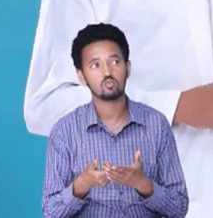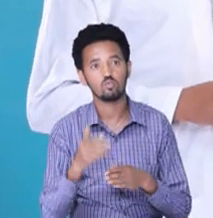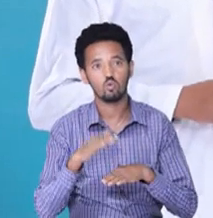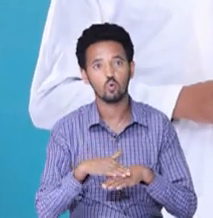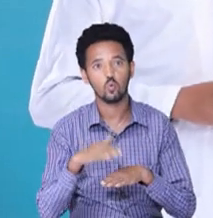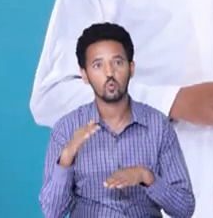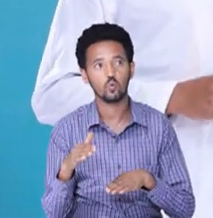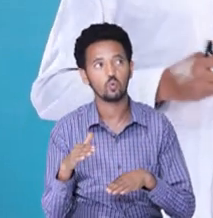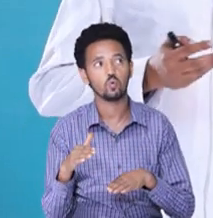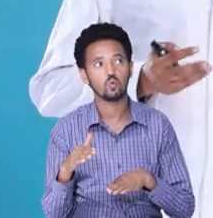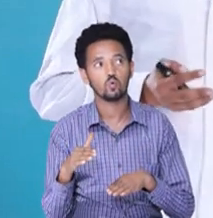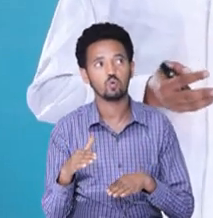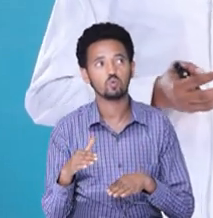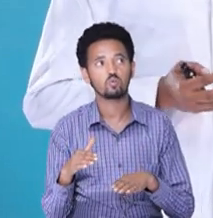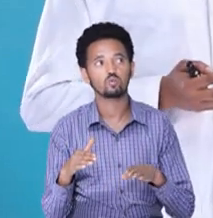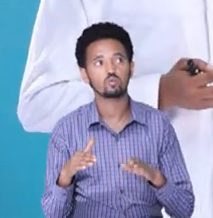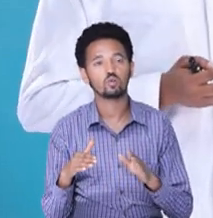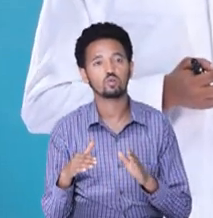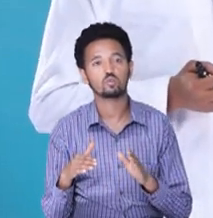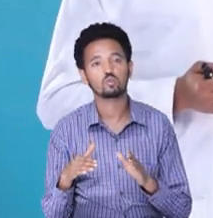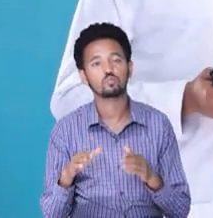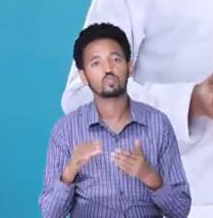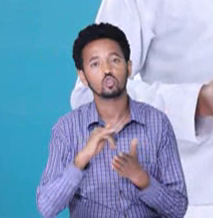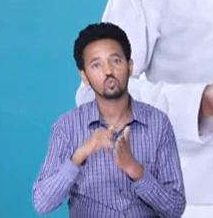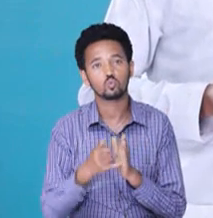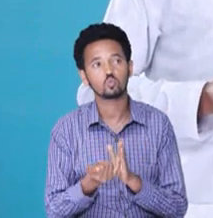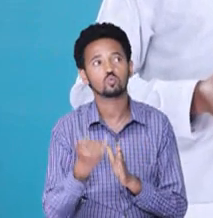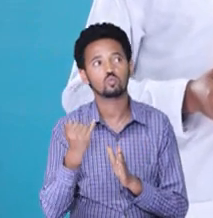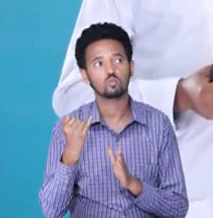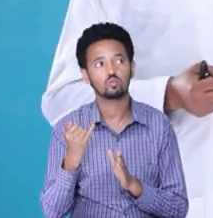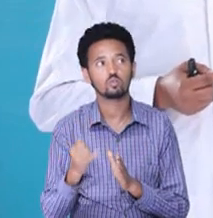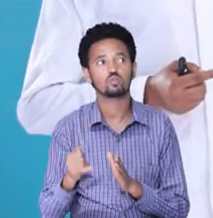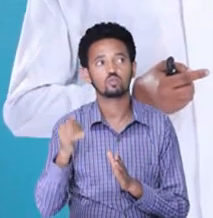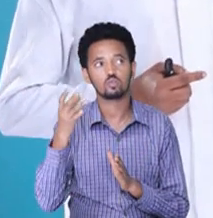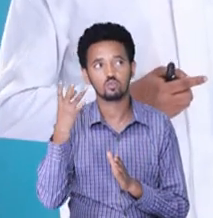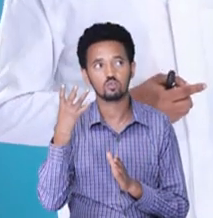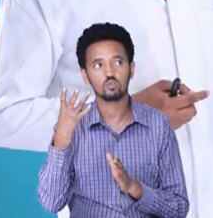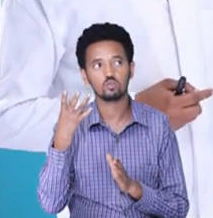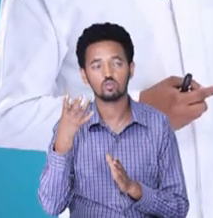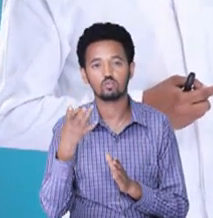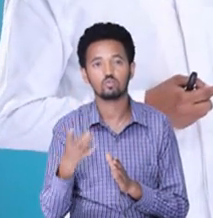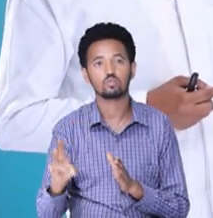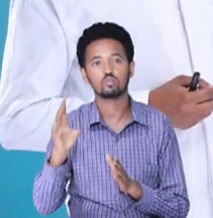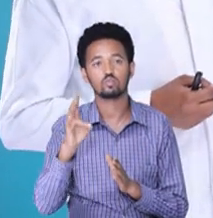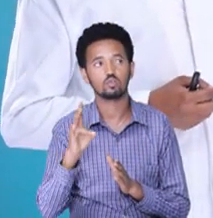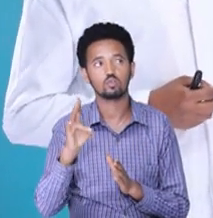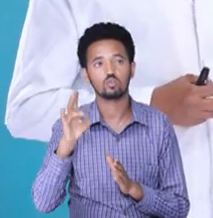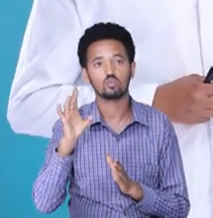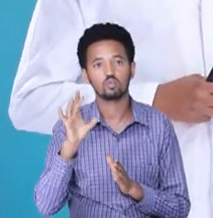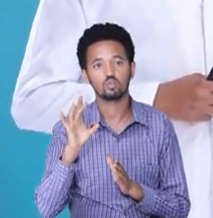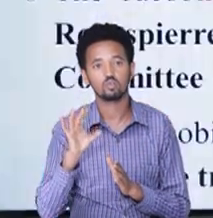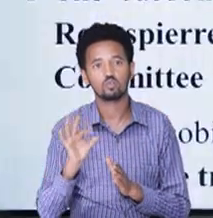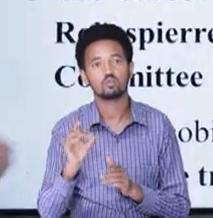On May 31 to June 2, 1793, there was a big rising which led